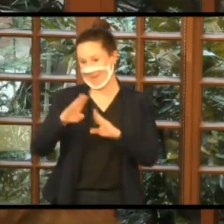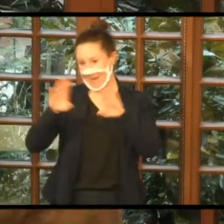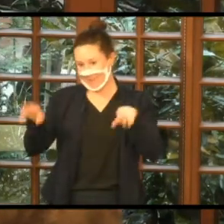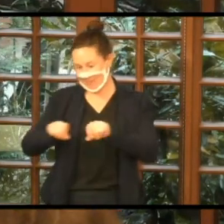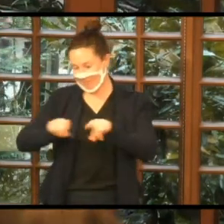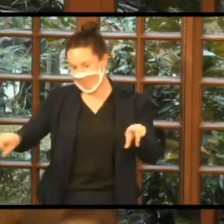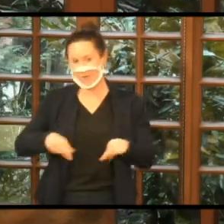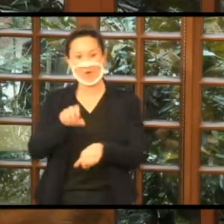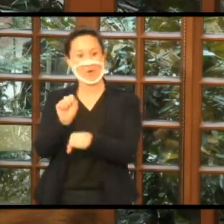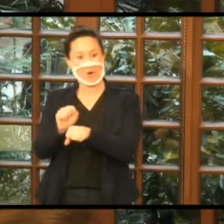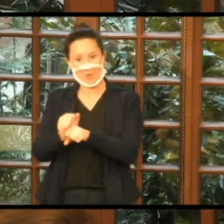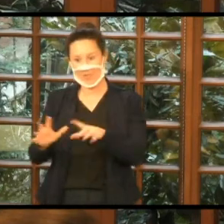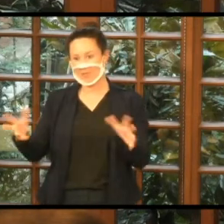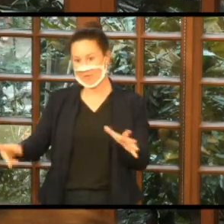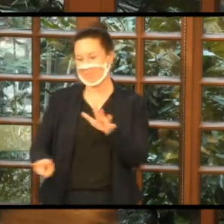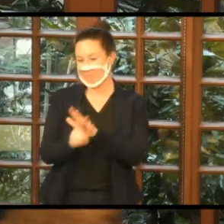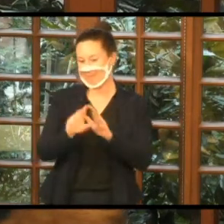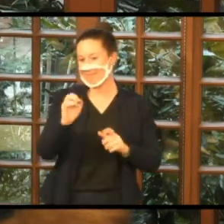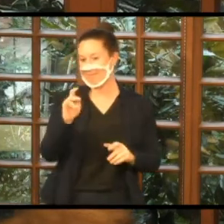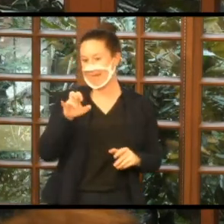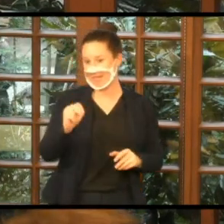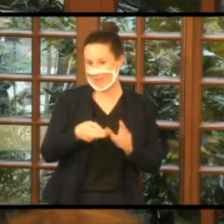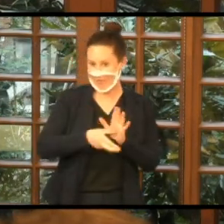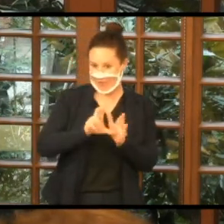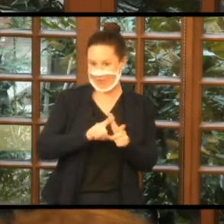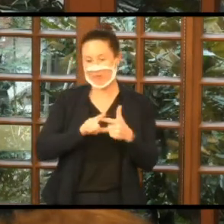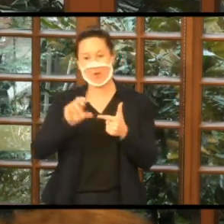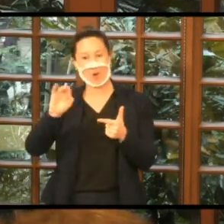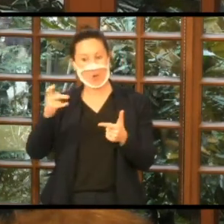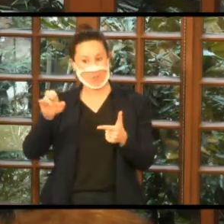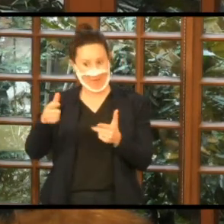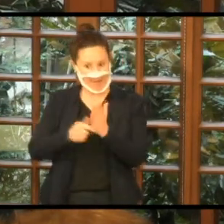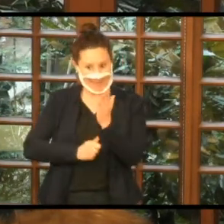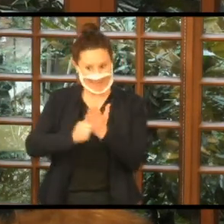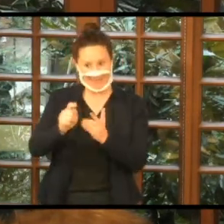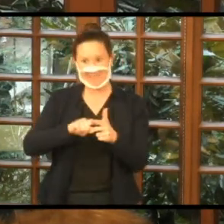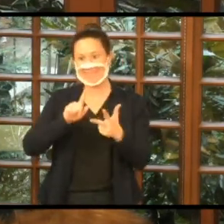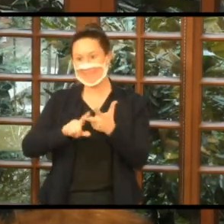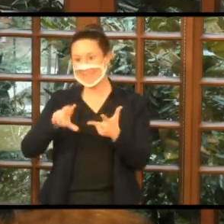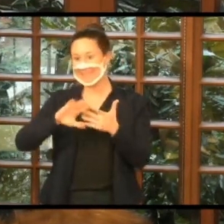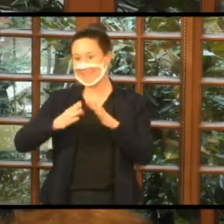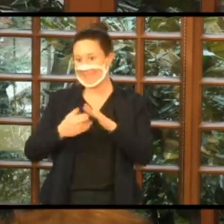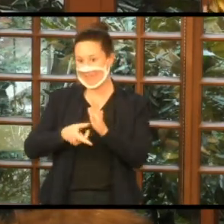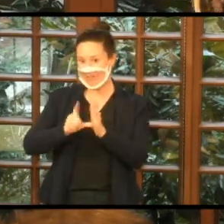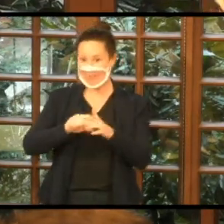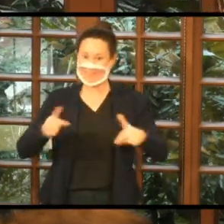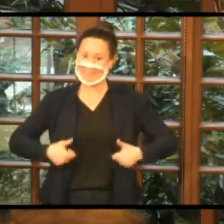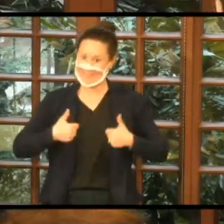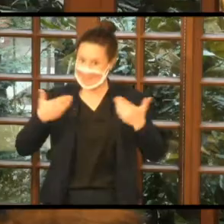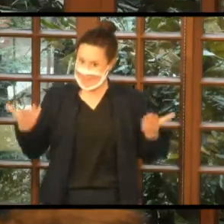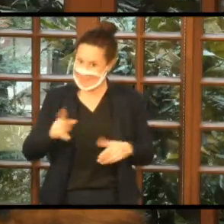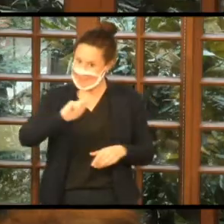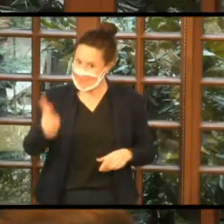has appeared in the Kenyon Review, the Oprah Magazine, Mississippi Review, and elsewhere, and she lives in Philadelphia.